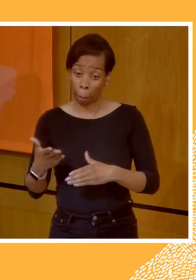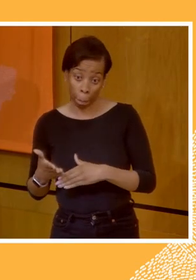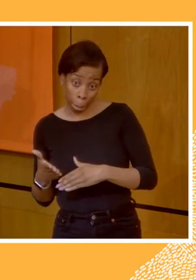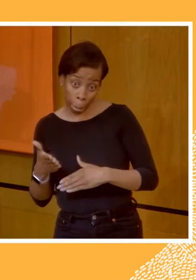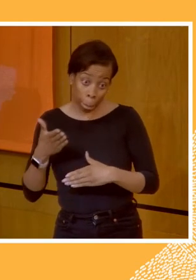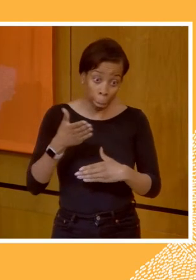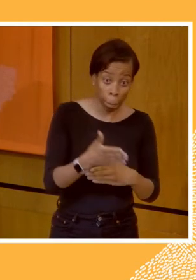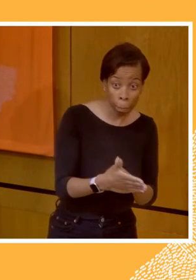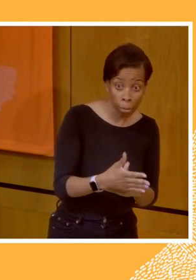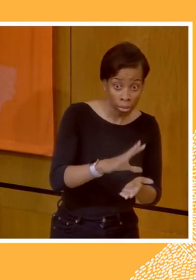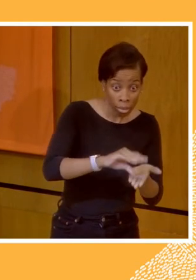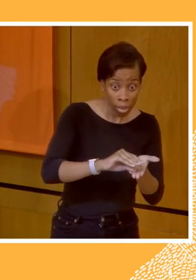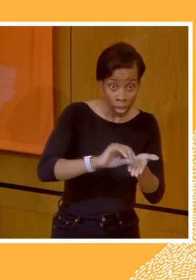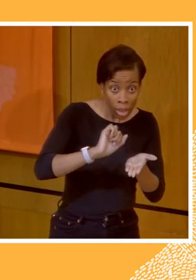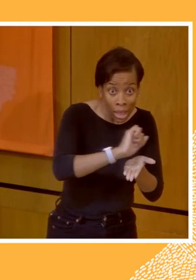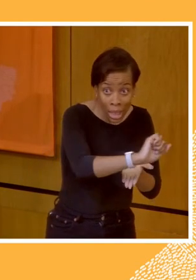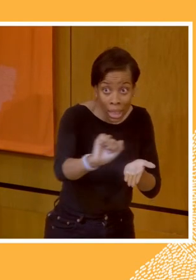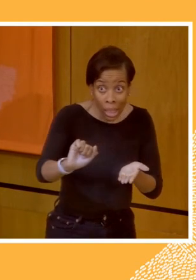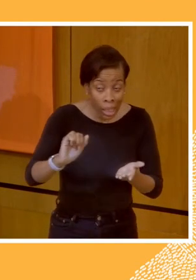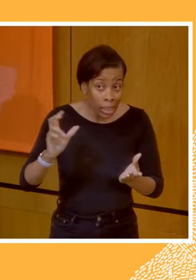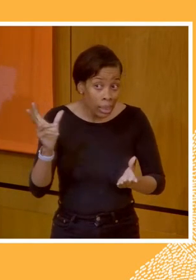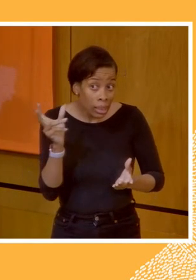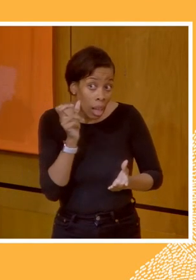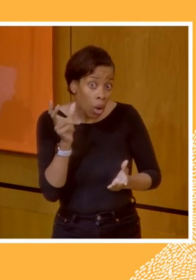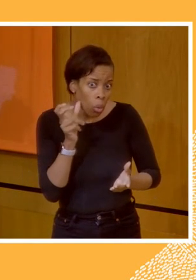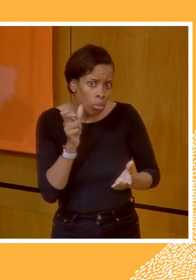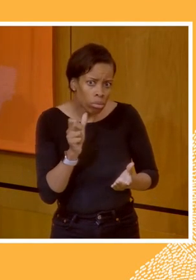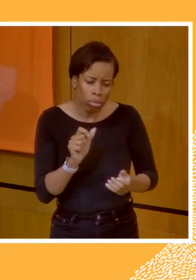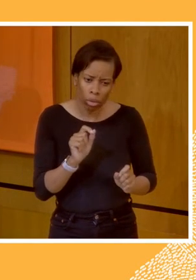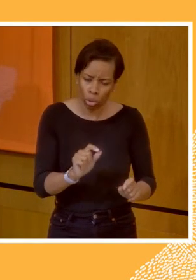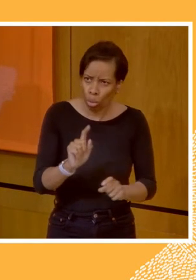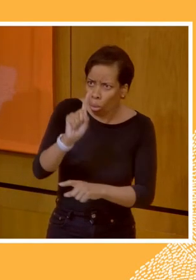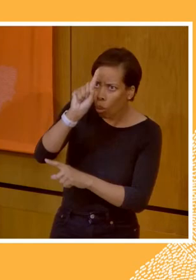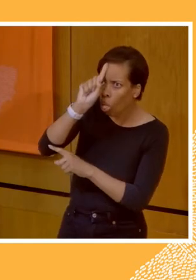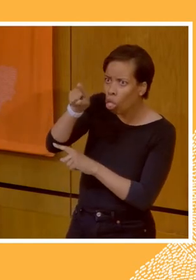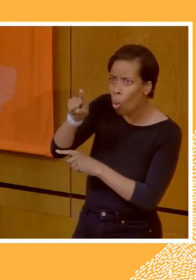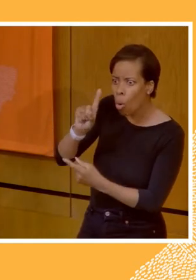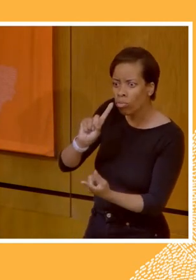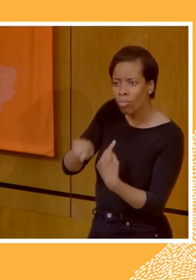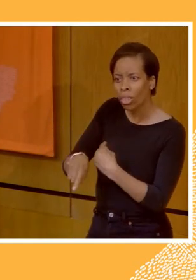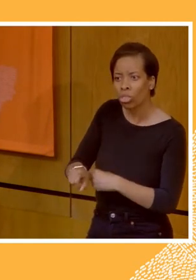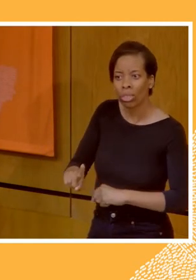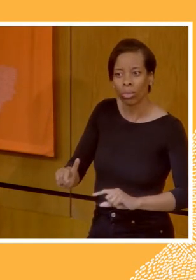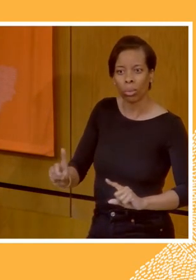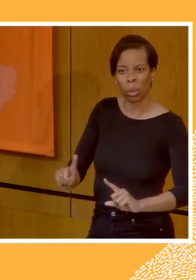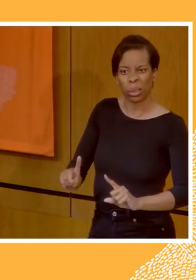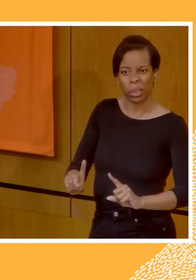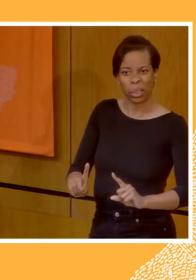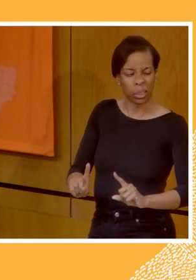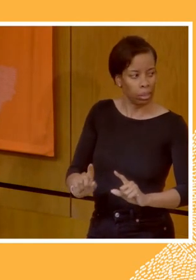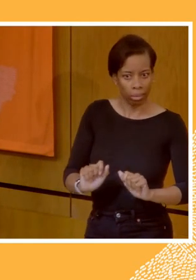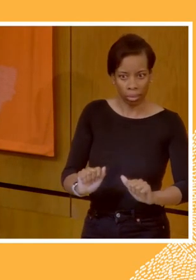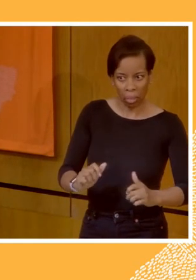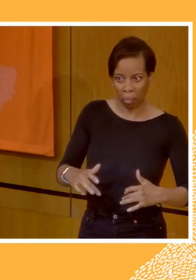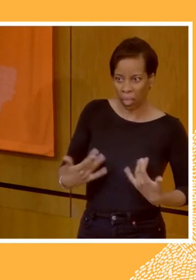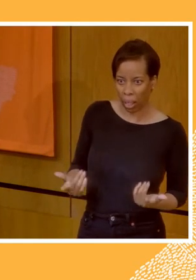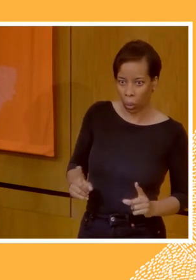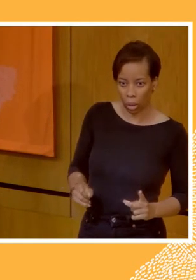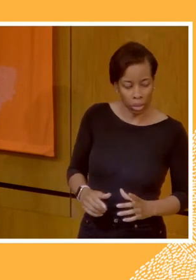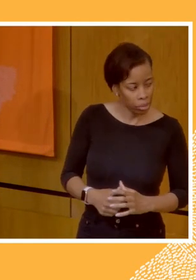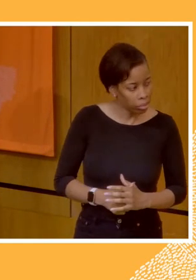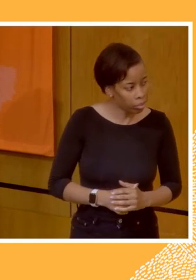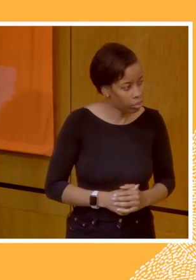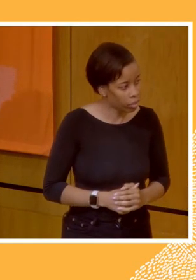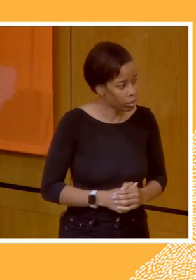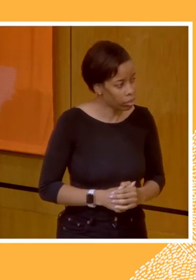production, what was your immediate thought and what was your own process in producing it, I guess? Okay, thank you so